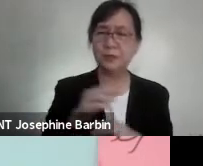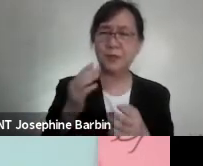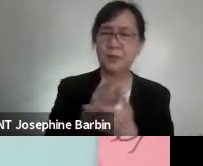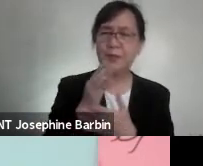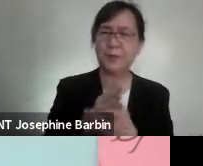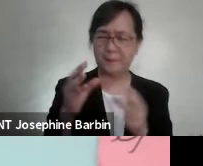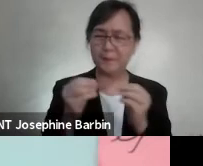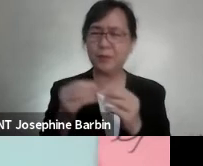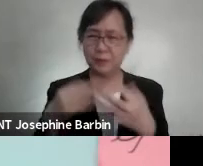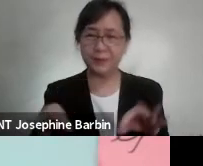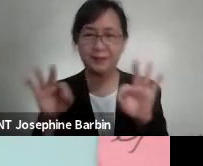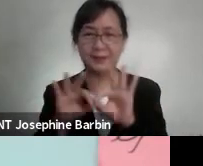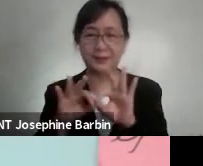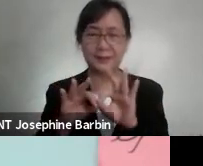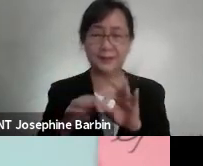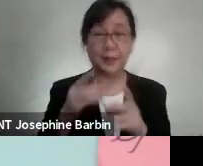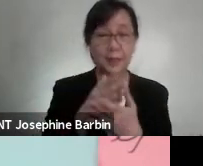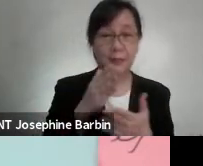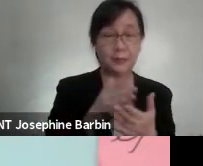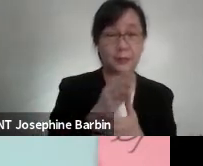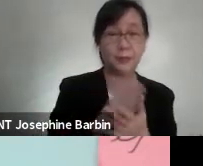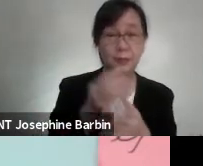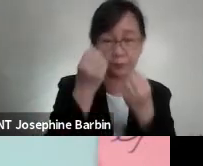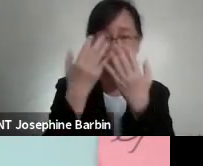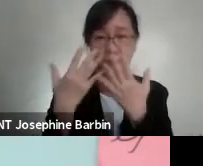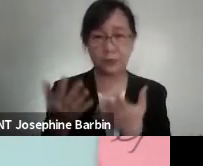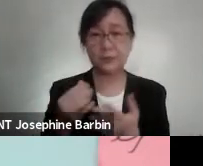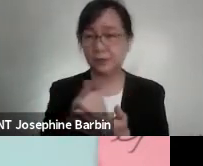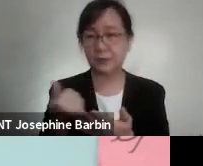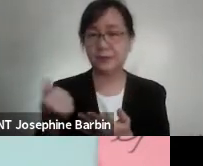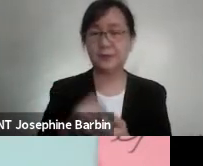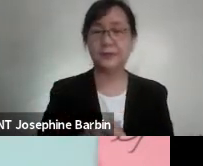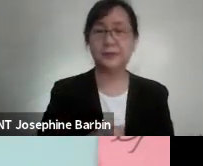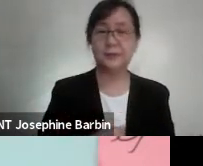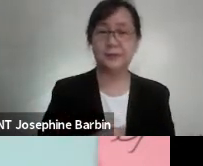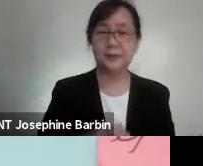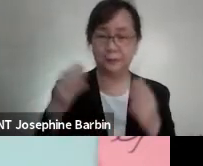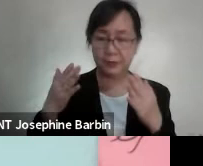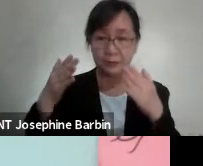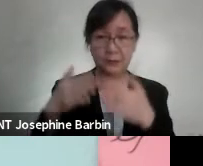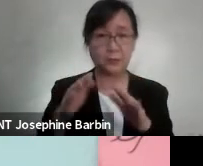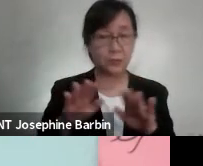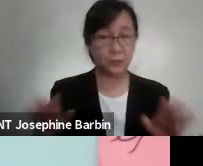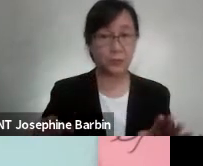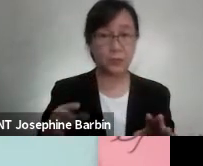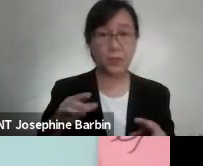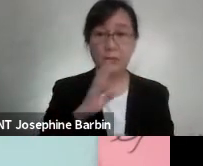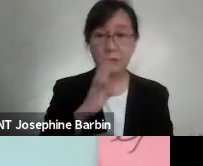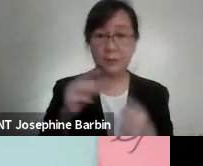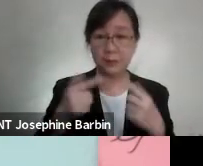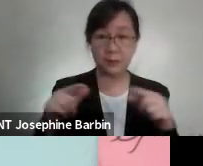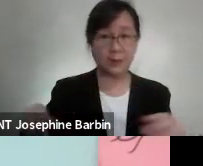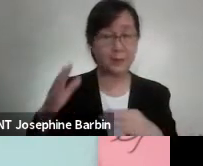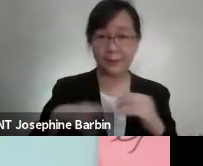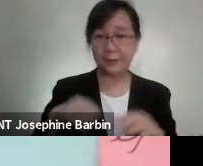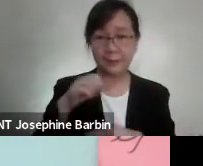important. And right to information was among those. In particular, children who speak languages other than